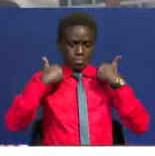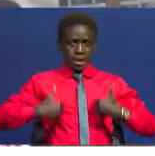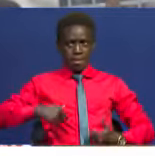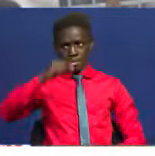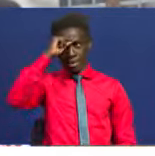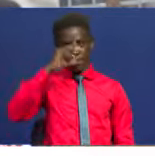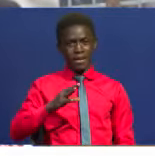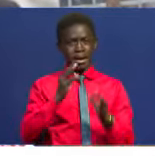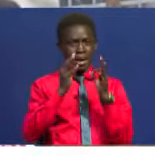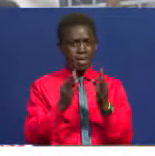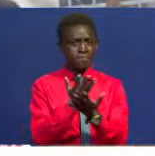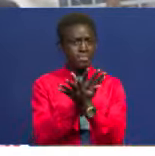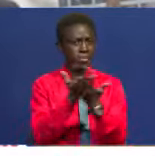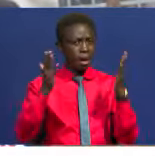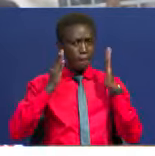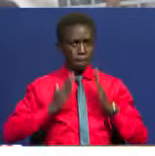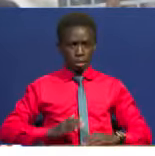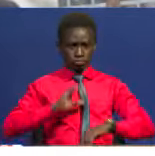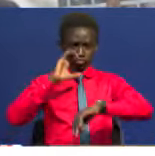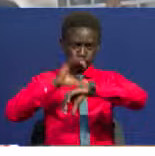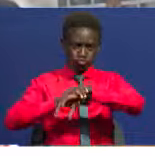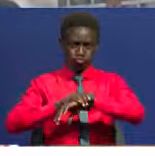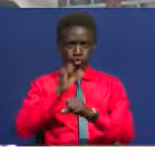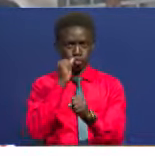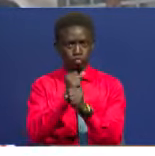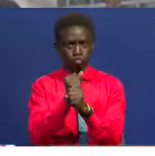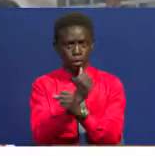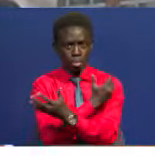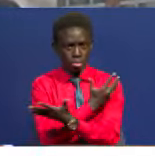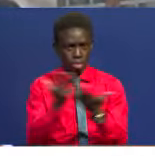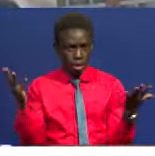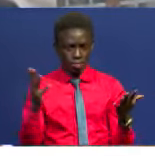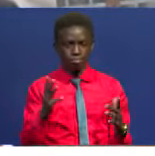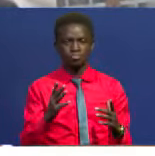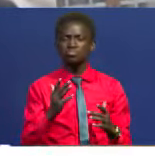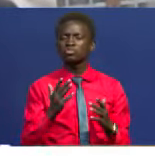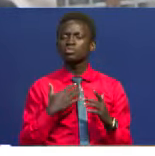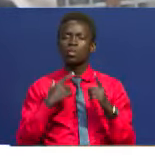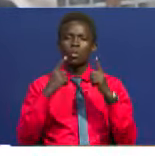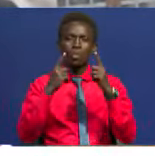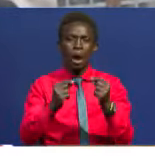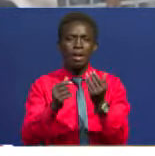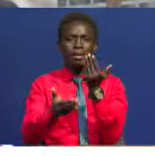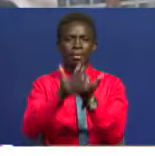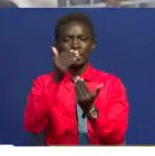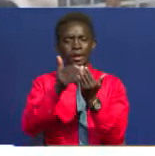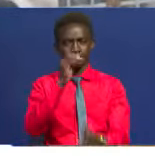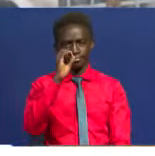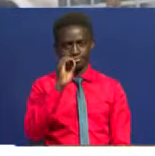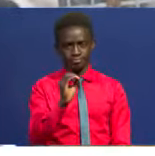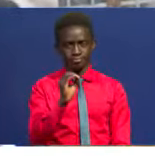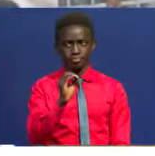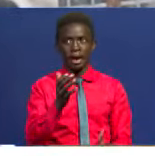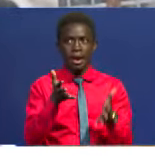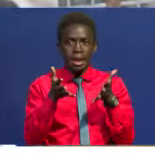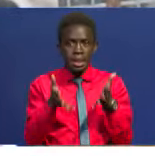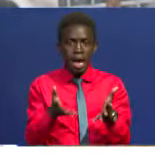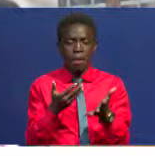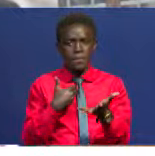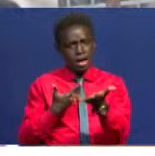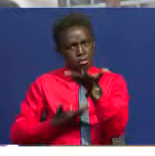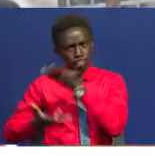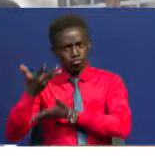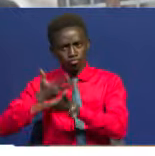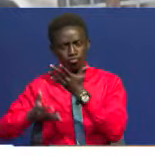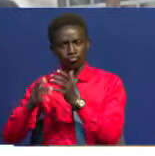bribes to do anything, you can have my word and my voice that will not be spared. In fact, I am already engaging with investigative authorities, the ACC